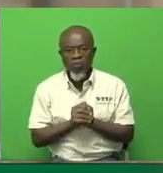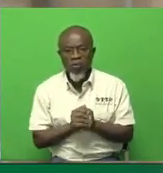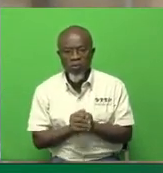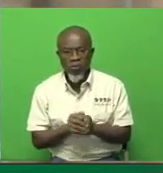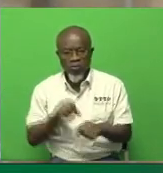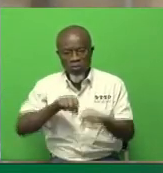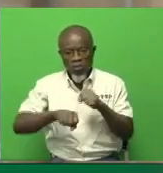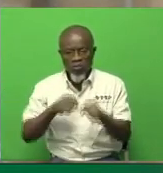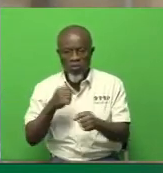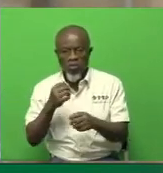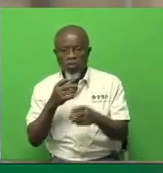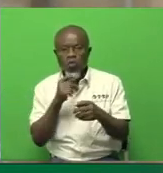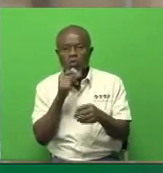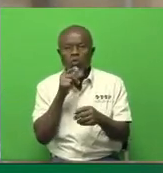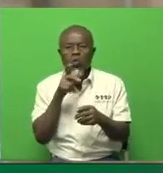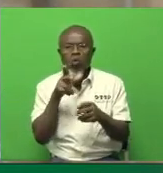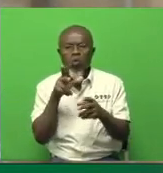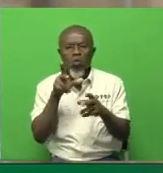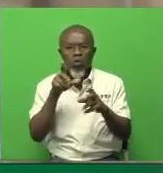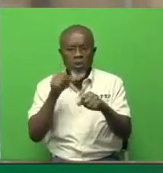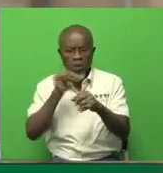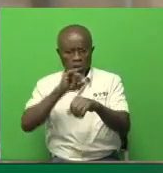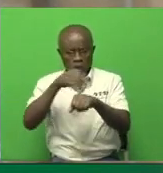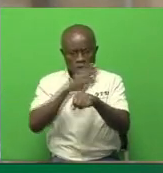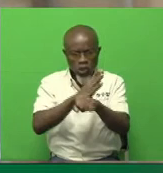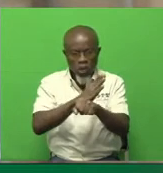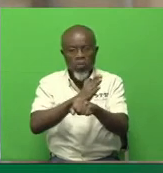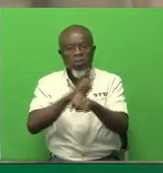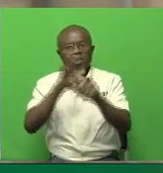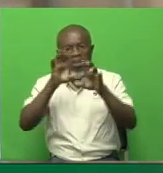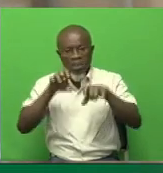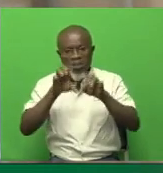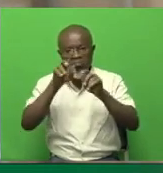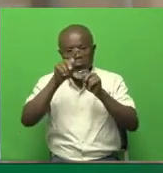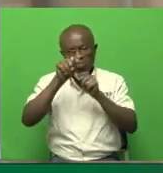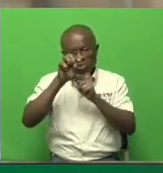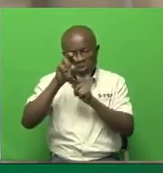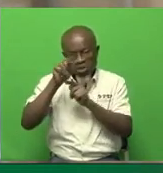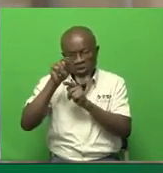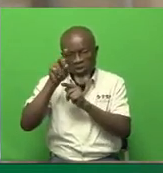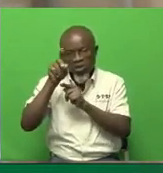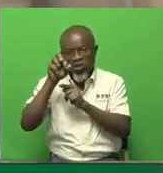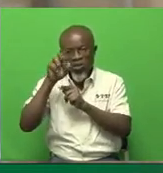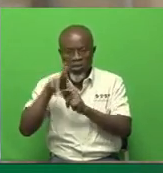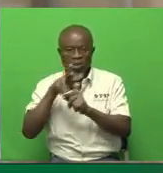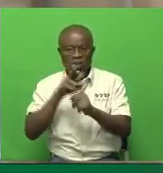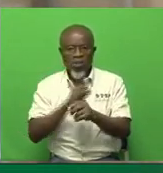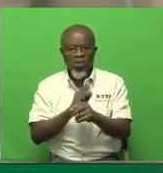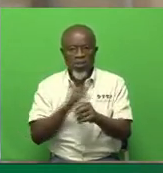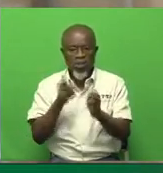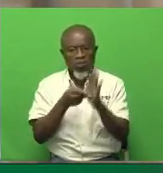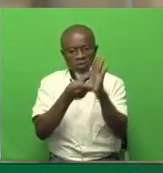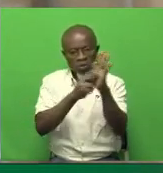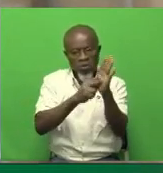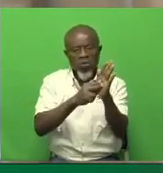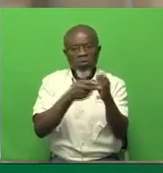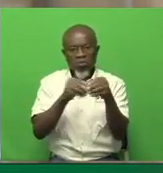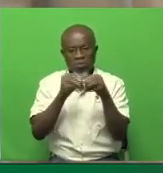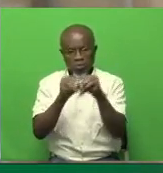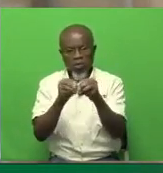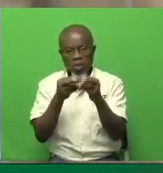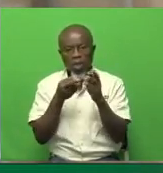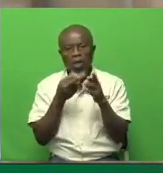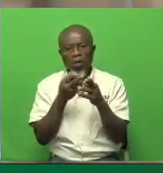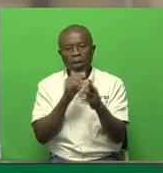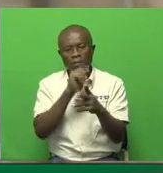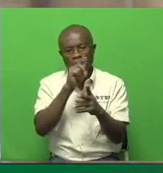service to all its customers recently the uh the authority launched its parlor and its e-commerce